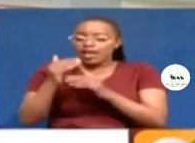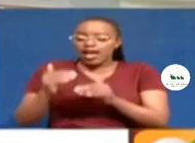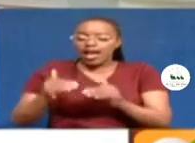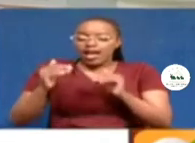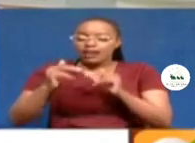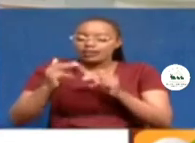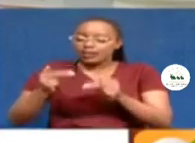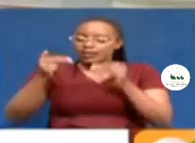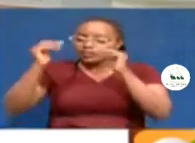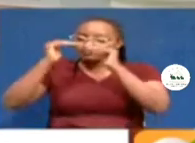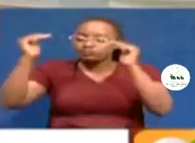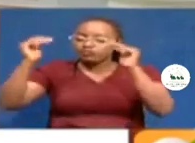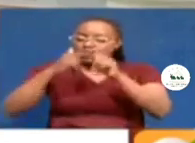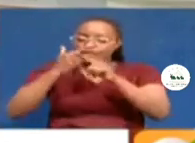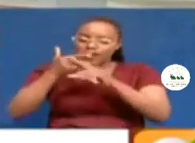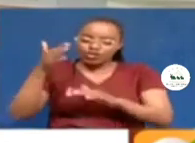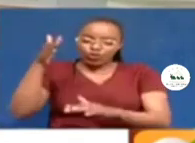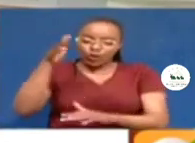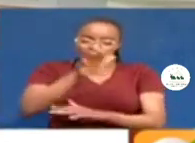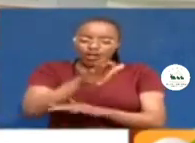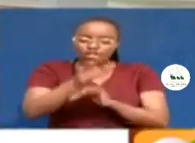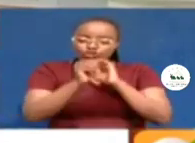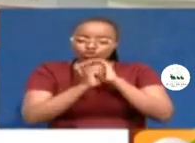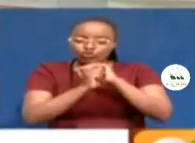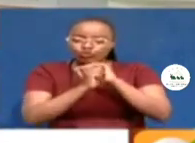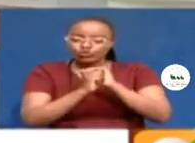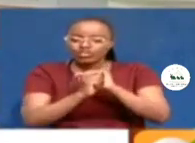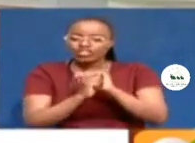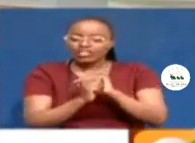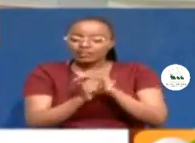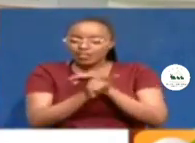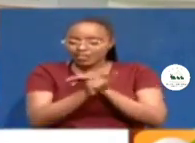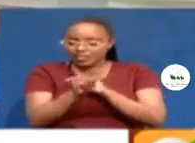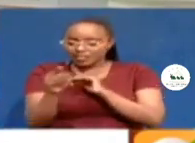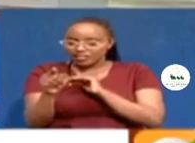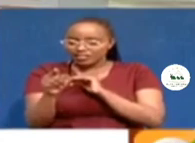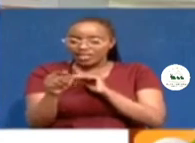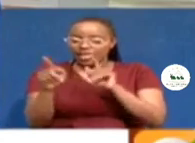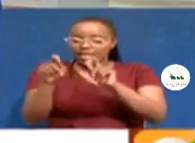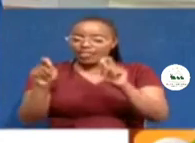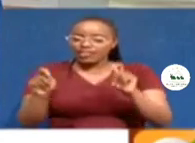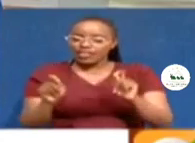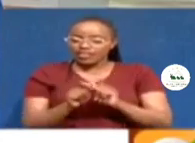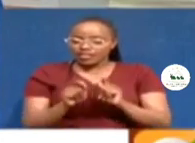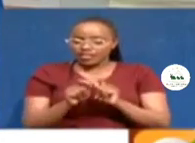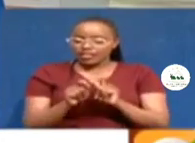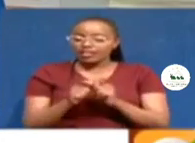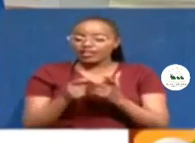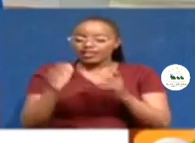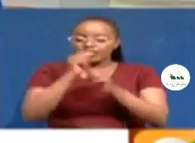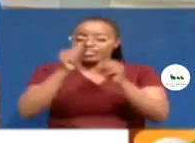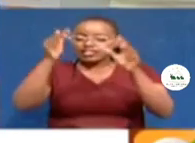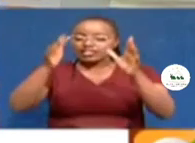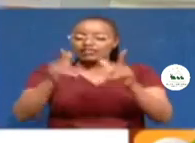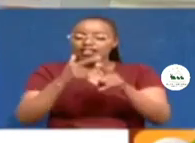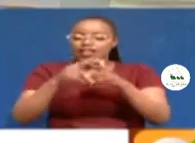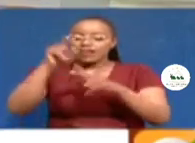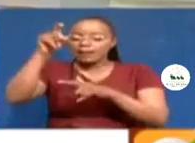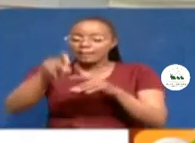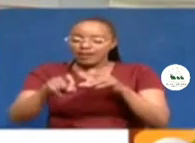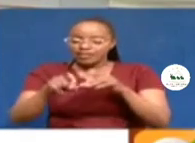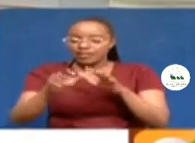have scaled, you come back to worship this ethnic messiah, and you have to